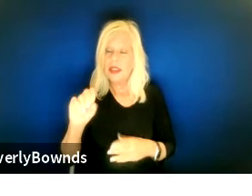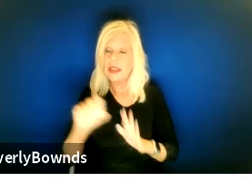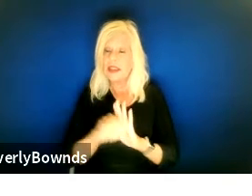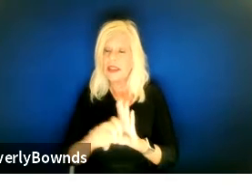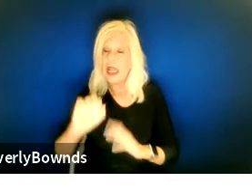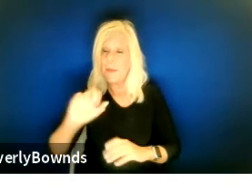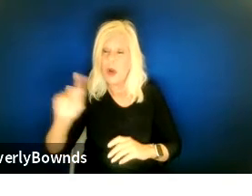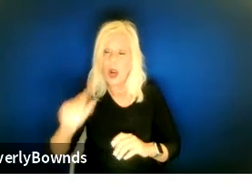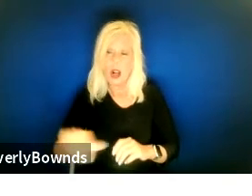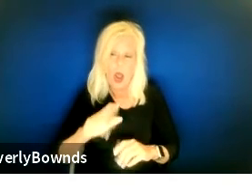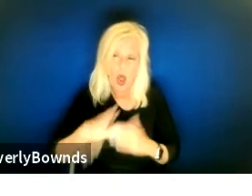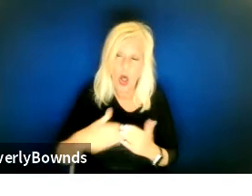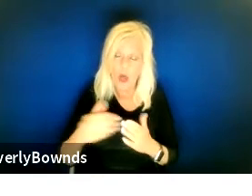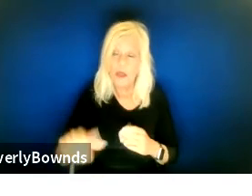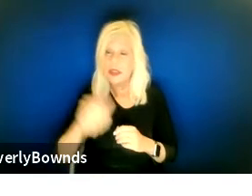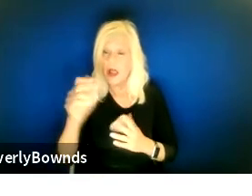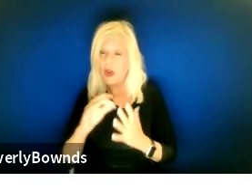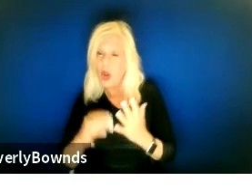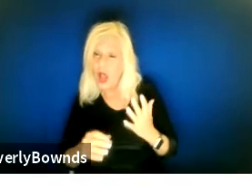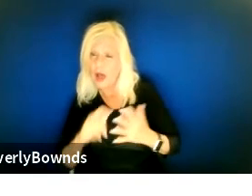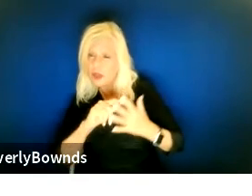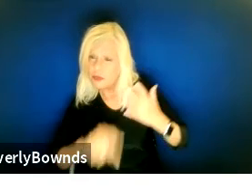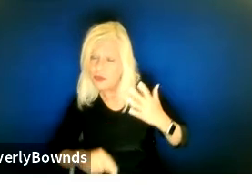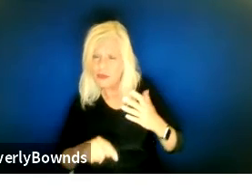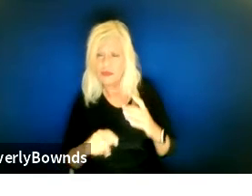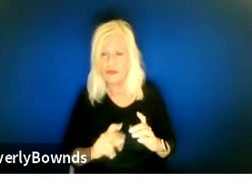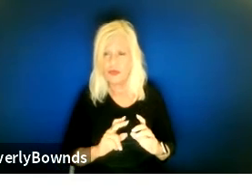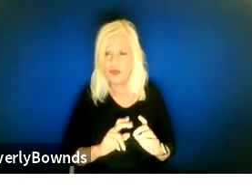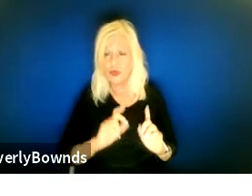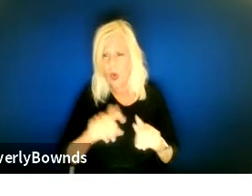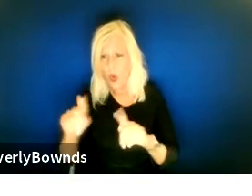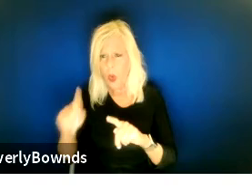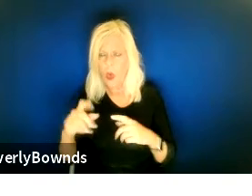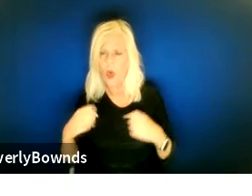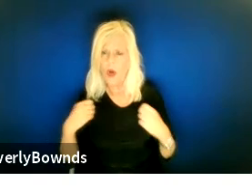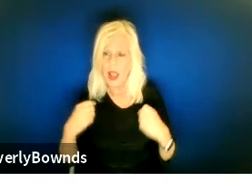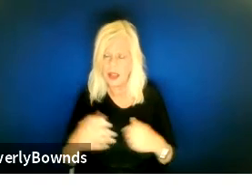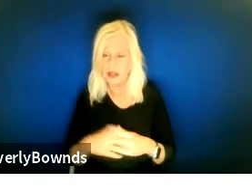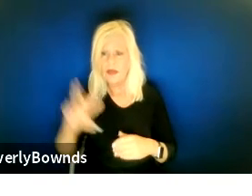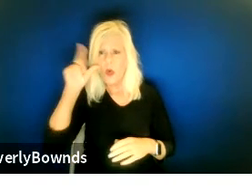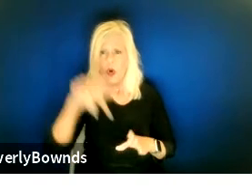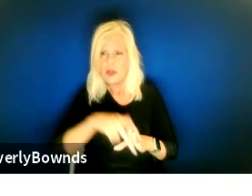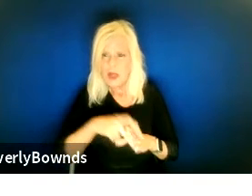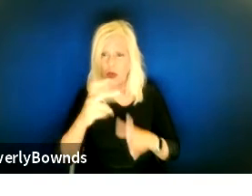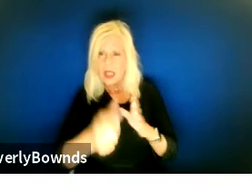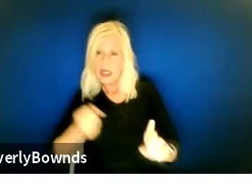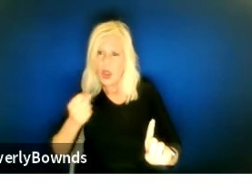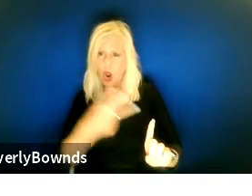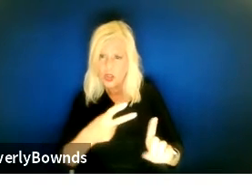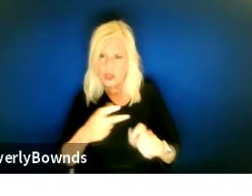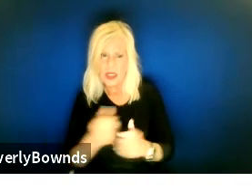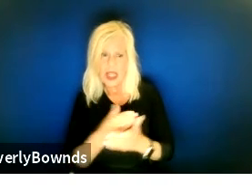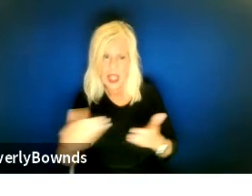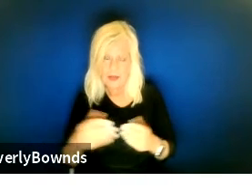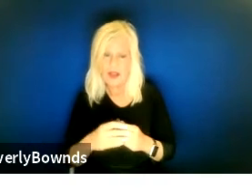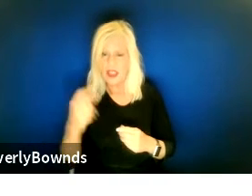all these other options to be physically active, like golf, horseback riding, archery. And if you notice, like everything highlighted